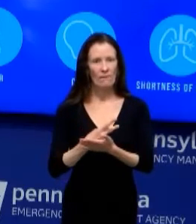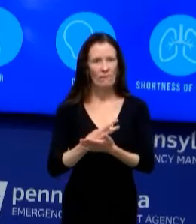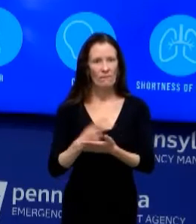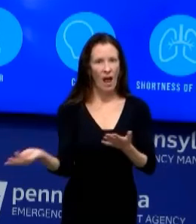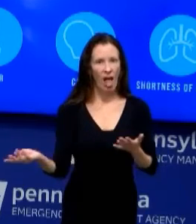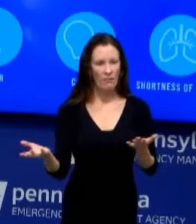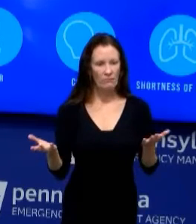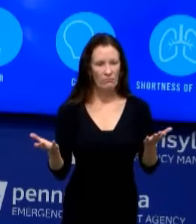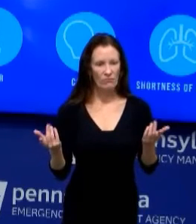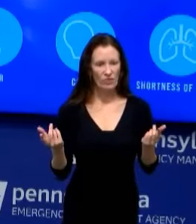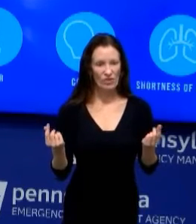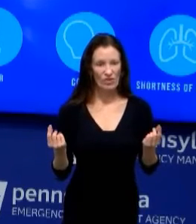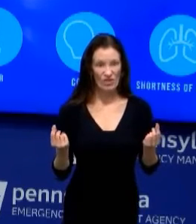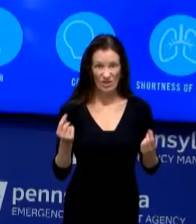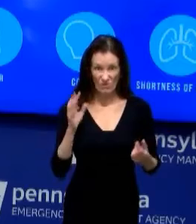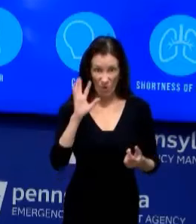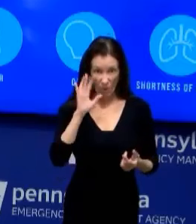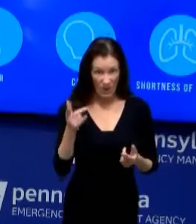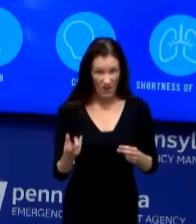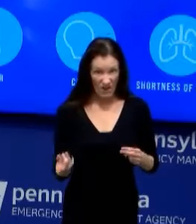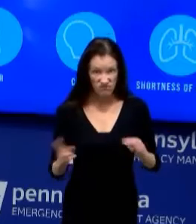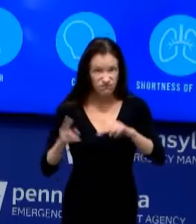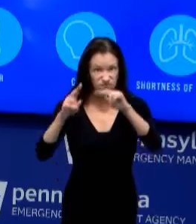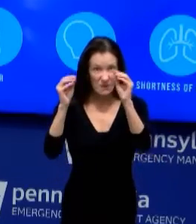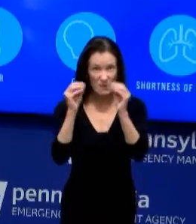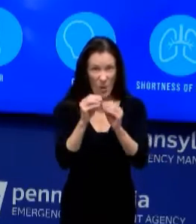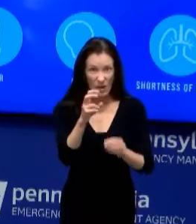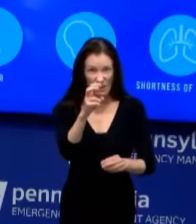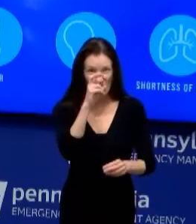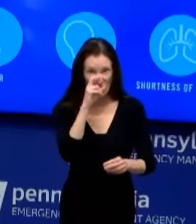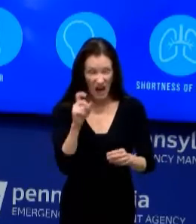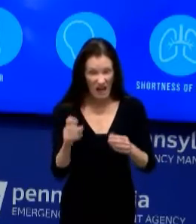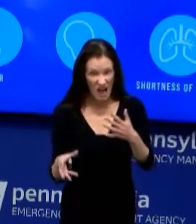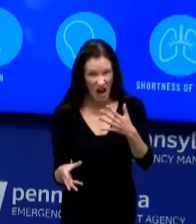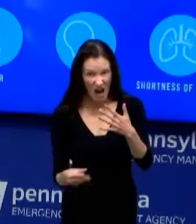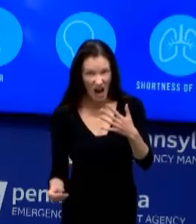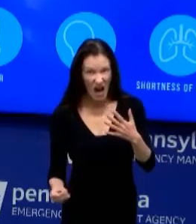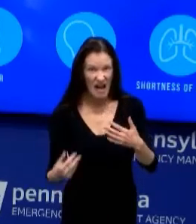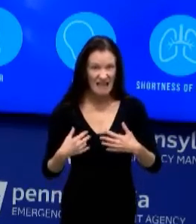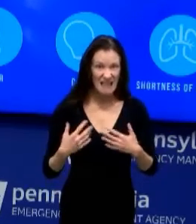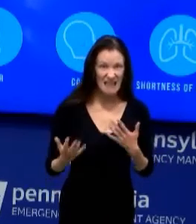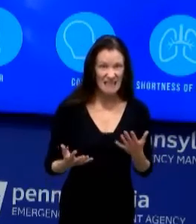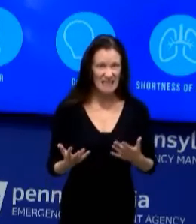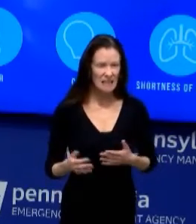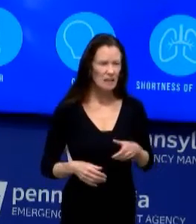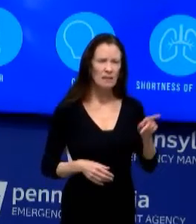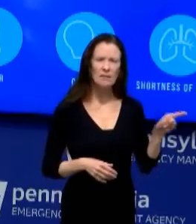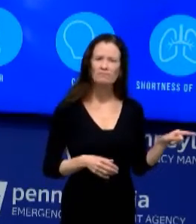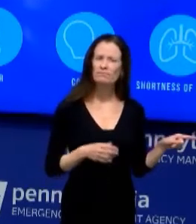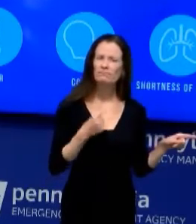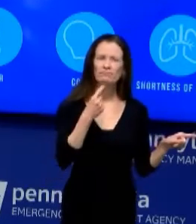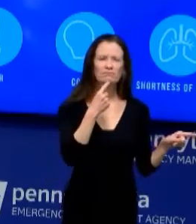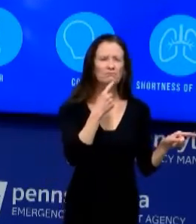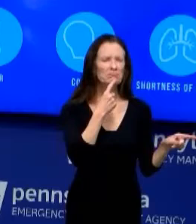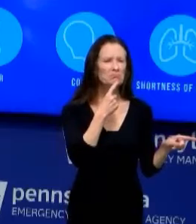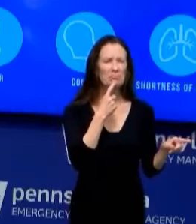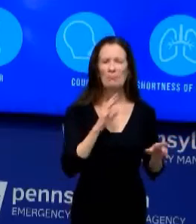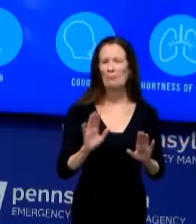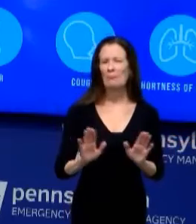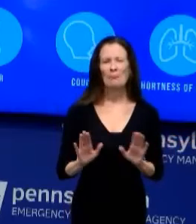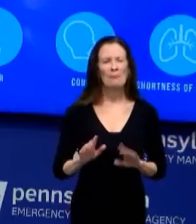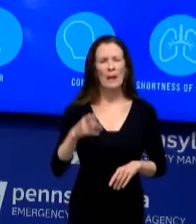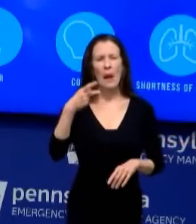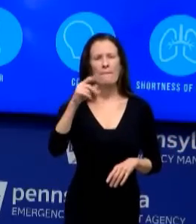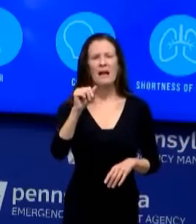now gives PA a C grade? So that C grade on that scoreboard for social distancing was before the governor